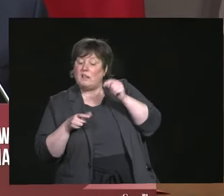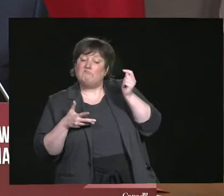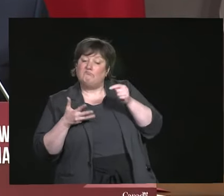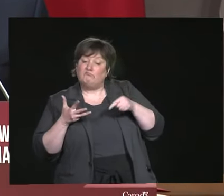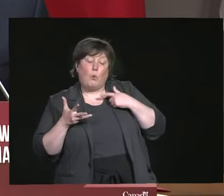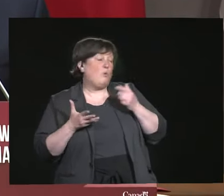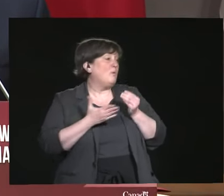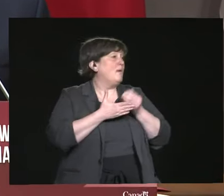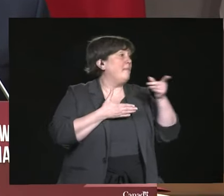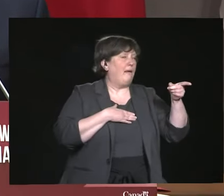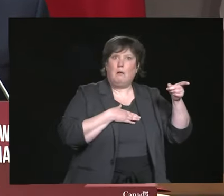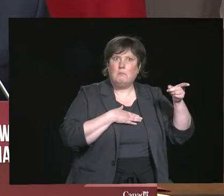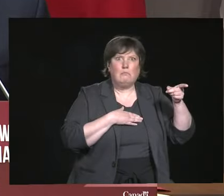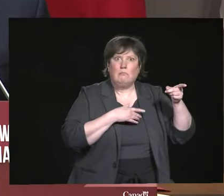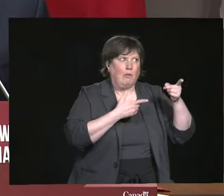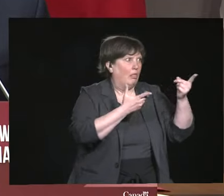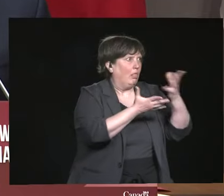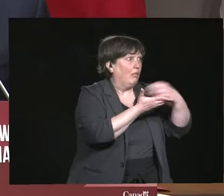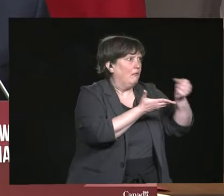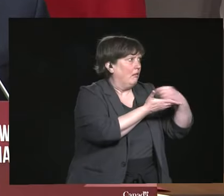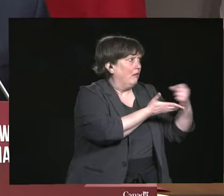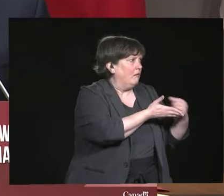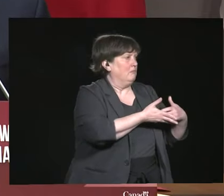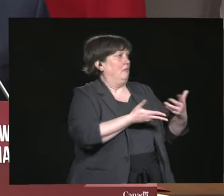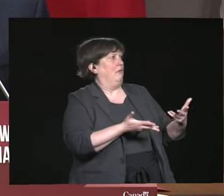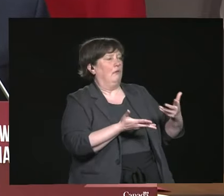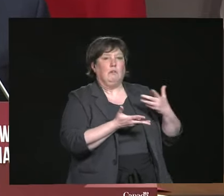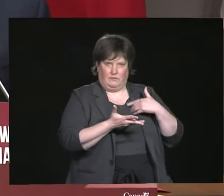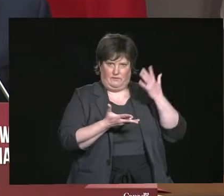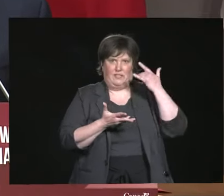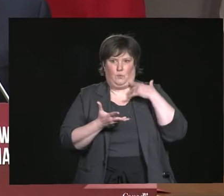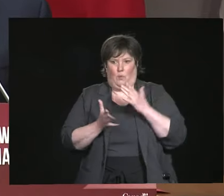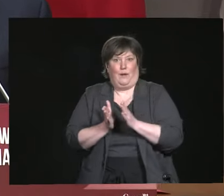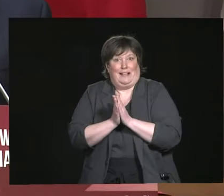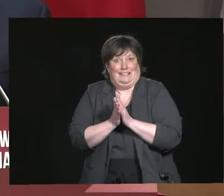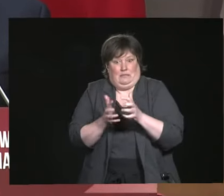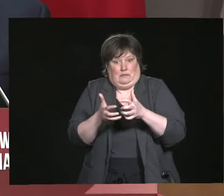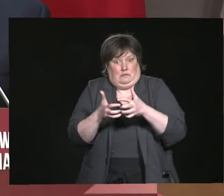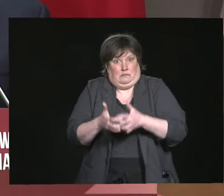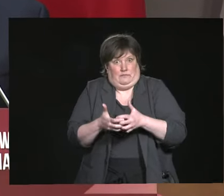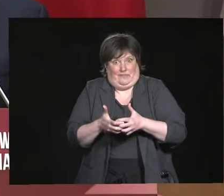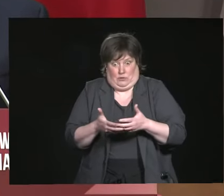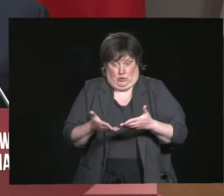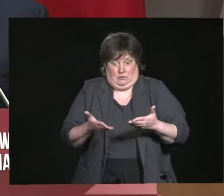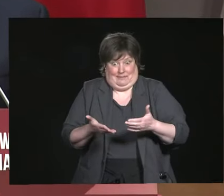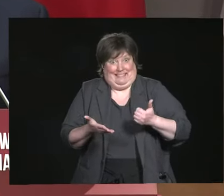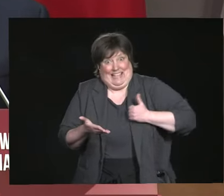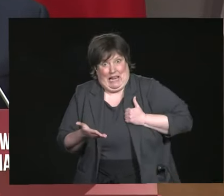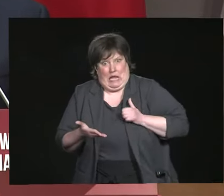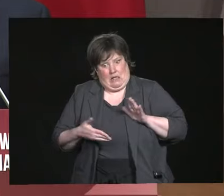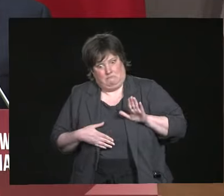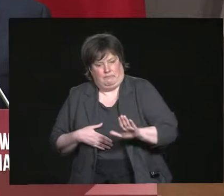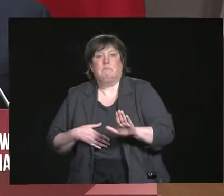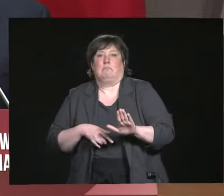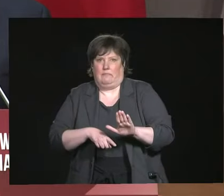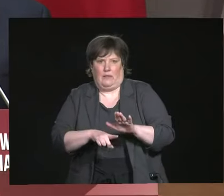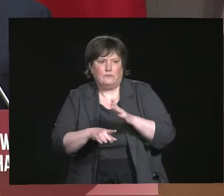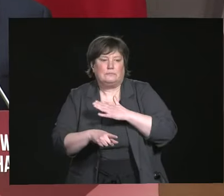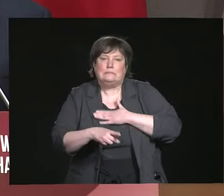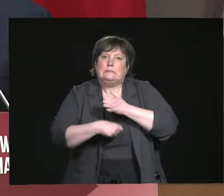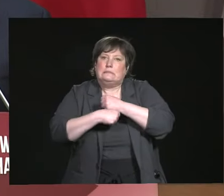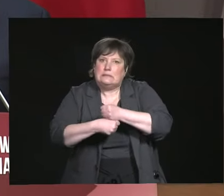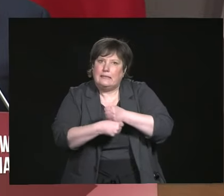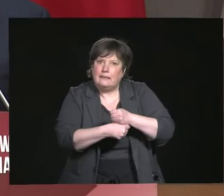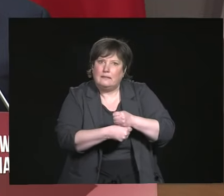why we are partnering up with industry to build domestic capacity. The Medicom example that I highlighted with you earlier is an example of how